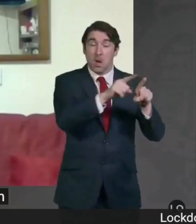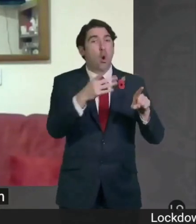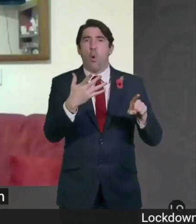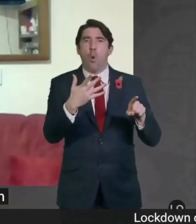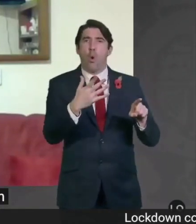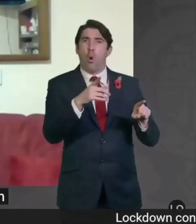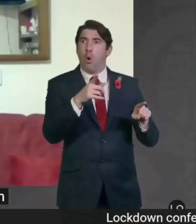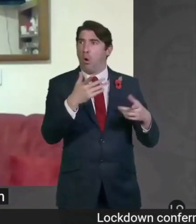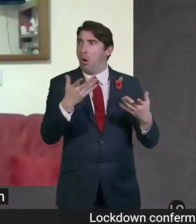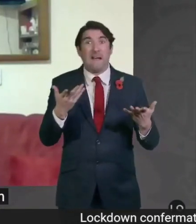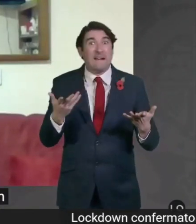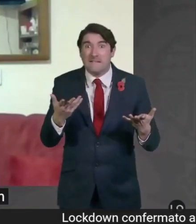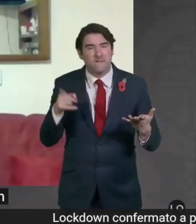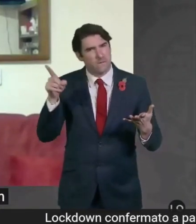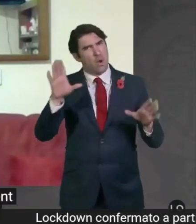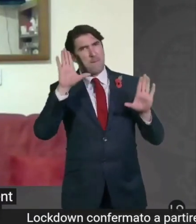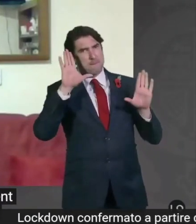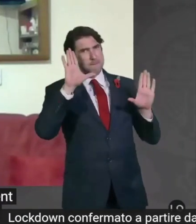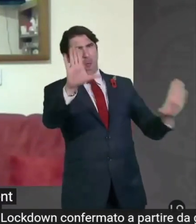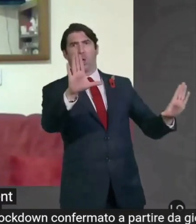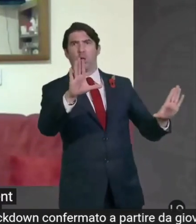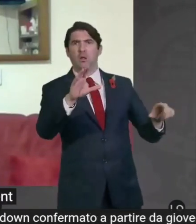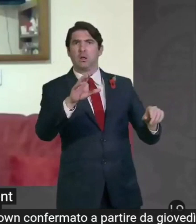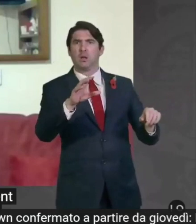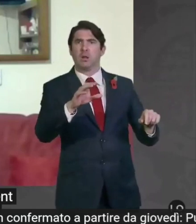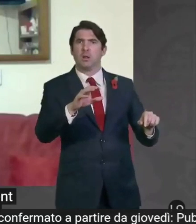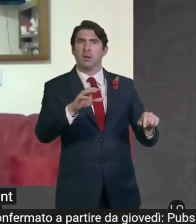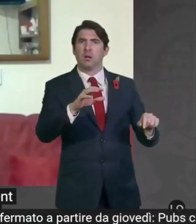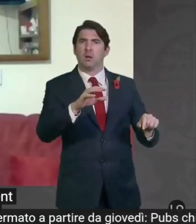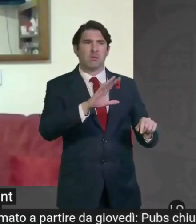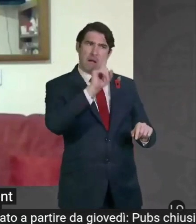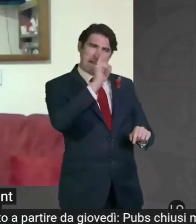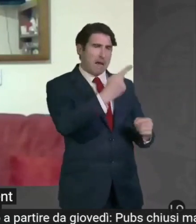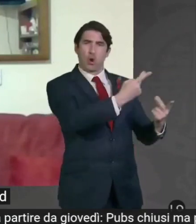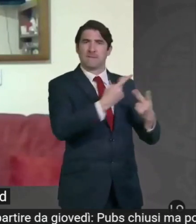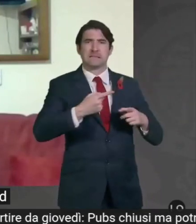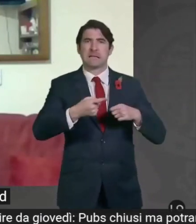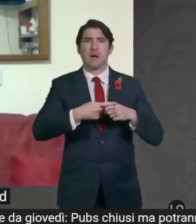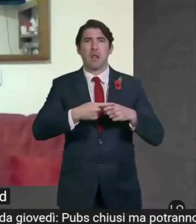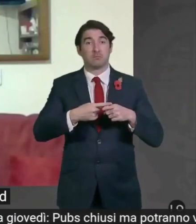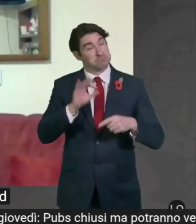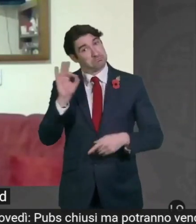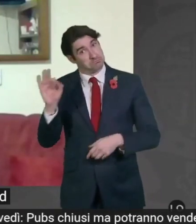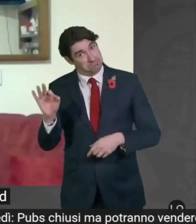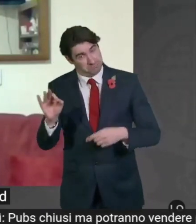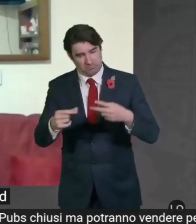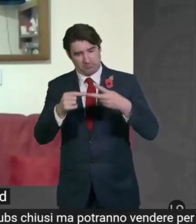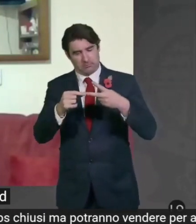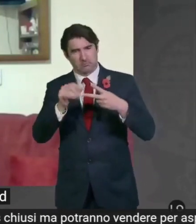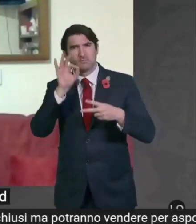formal shielding this time around? And is there also a danger that hospitals could still be overwhelmed despite these new